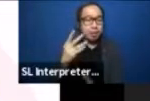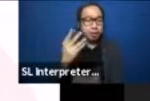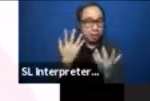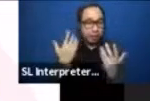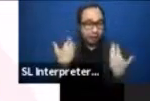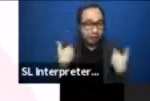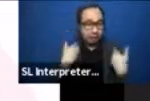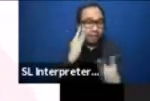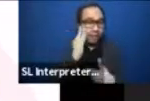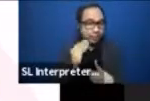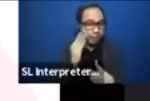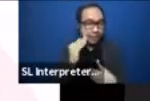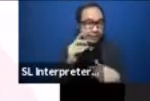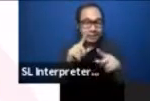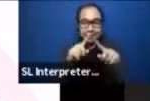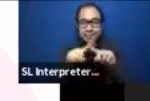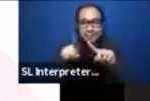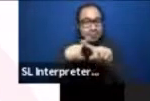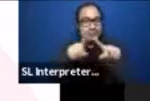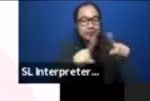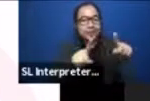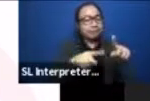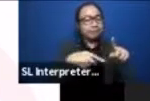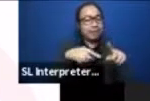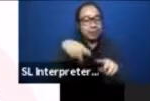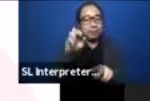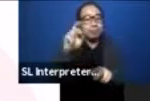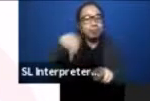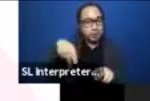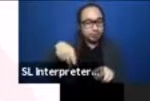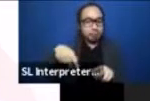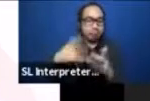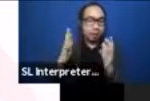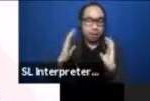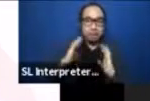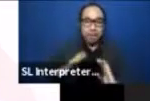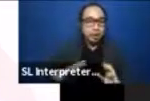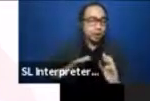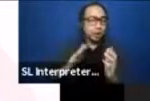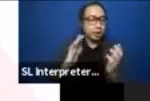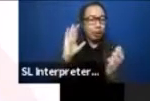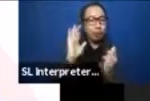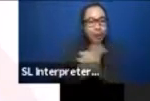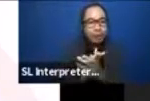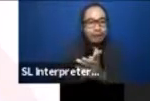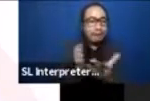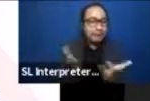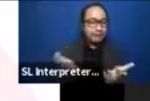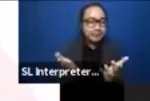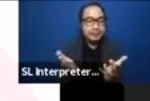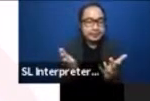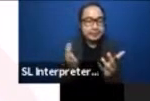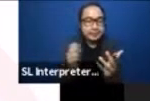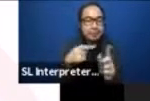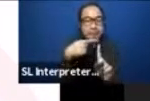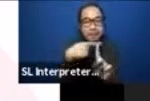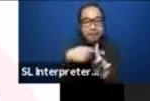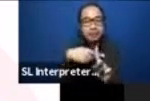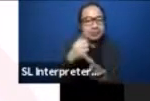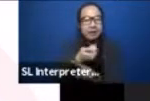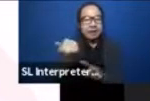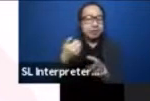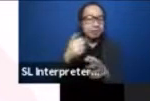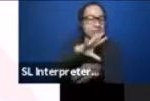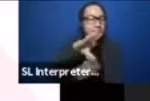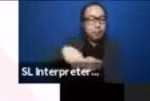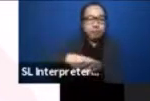different perpetrators, including the intimate partners, clients, and also the others, including managers and the